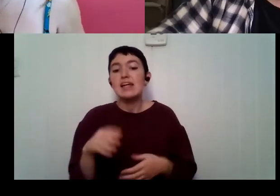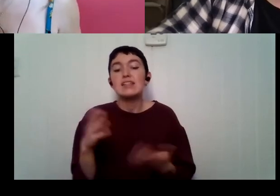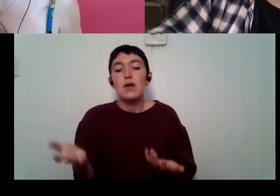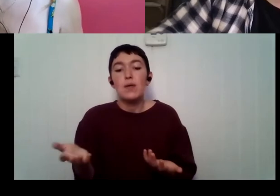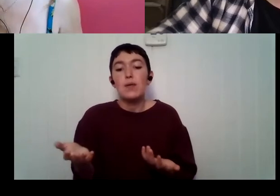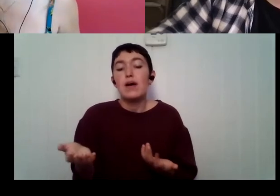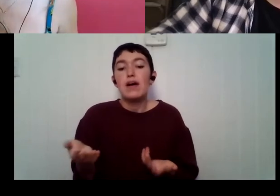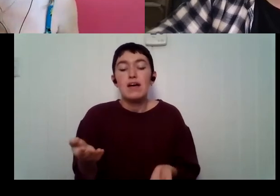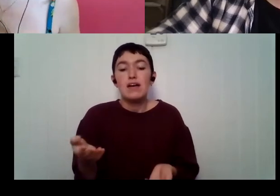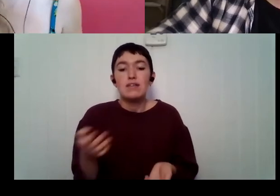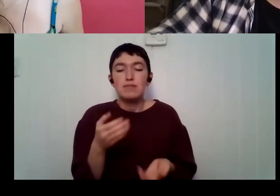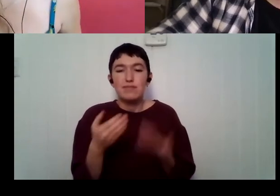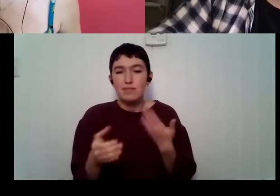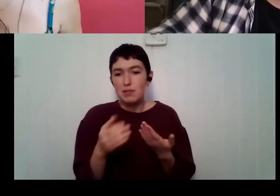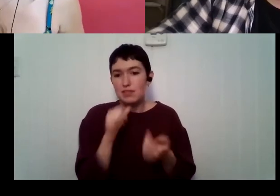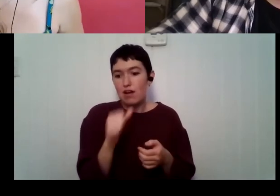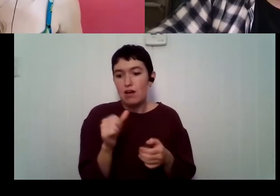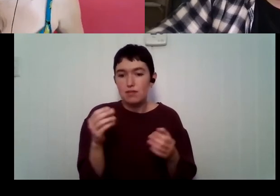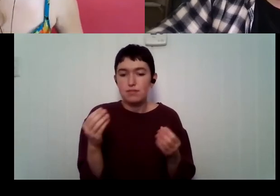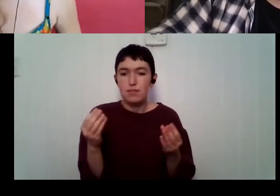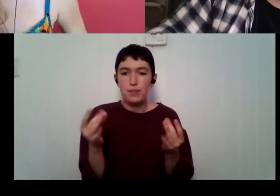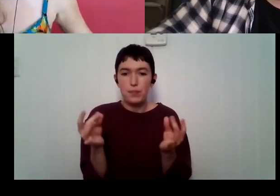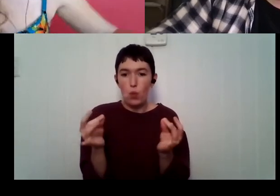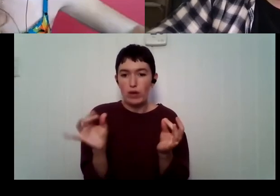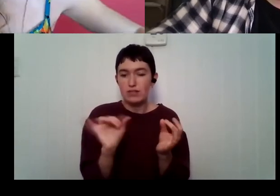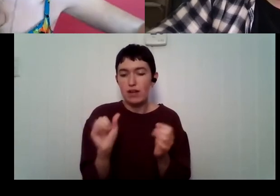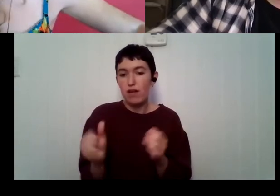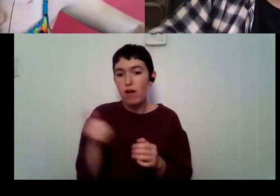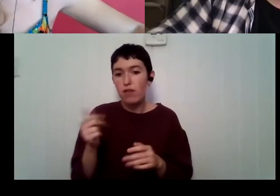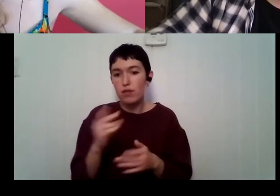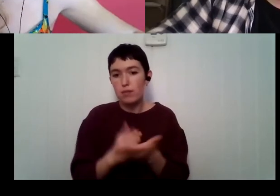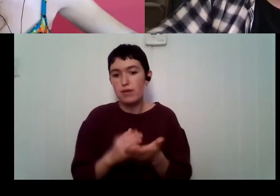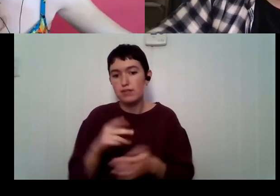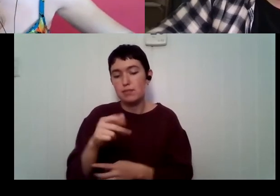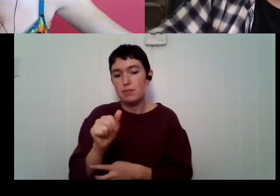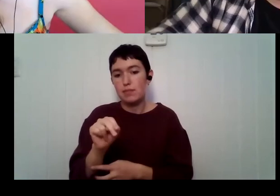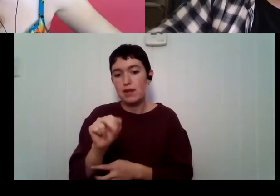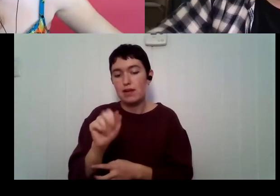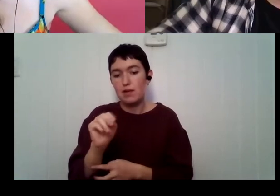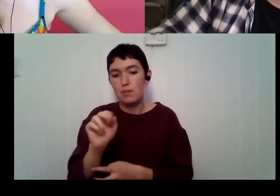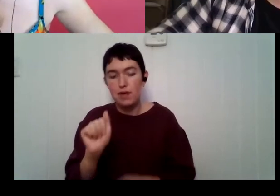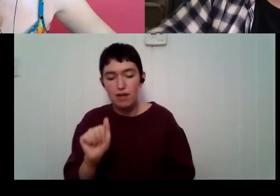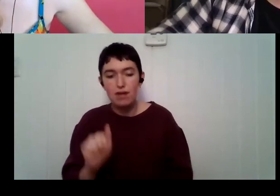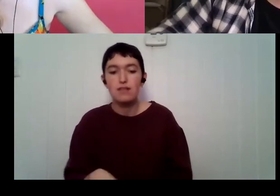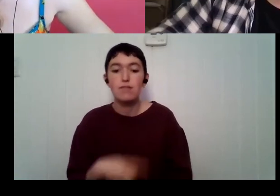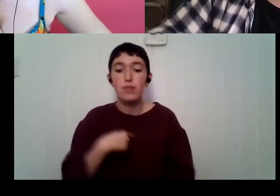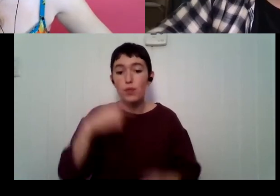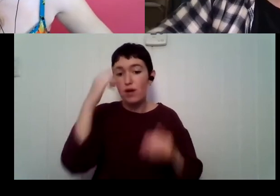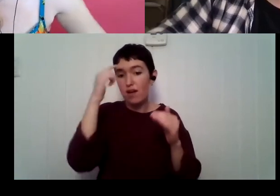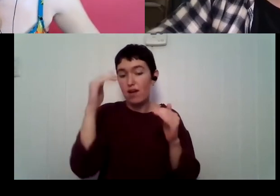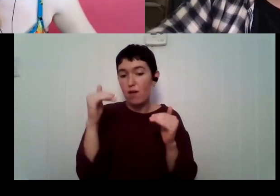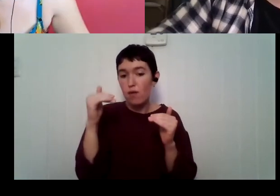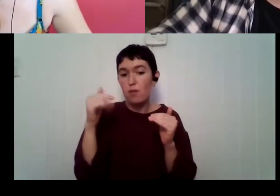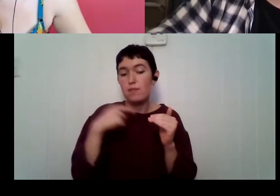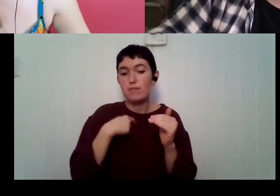Panama. I still have yet to go, and I'm hoping, knock on wood, that I will get to DRC and get to see